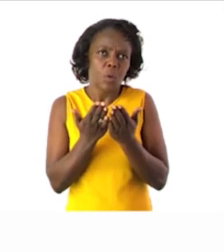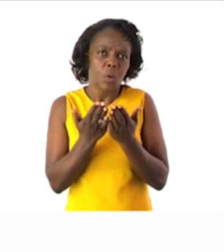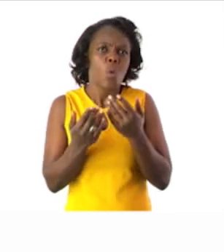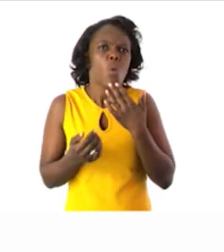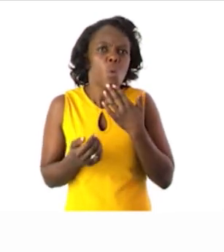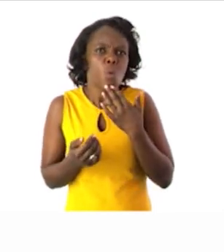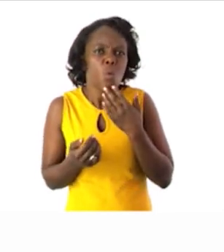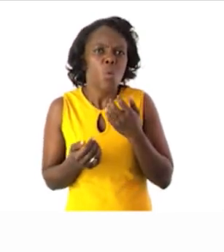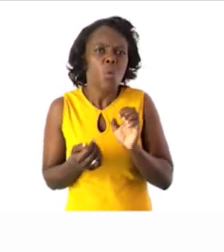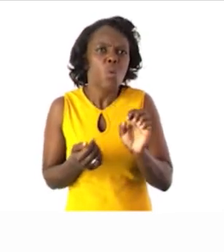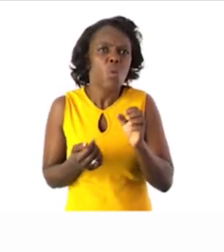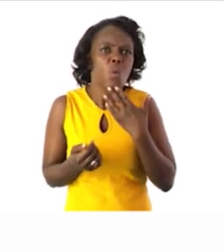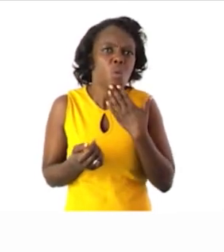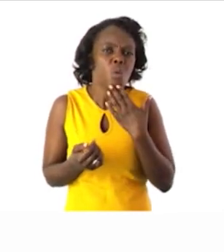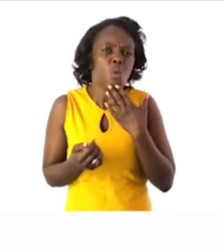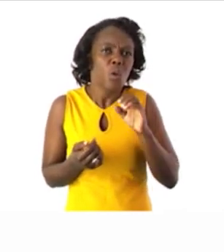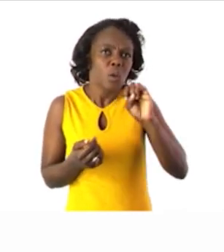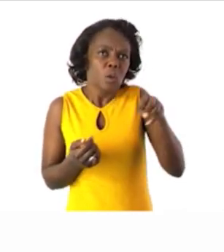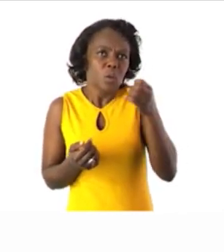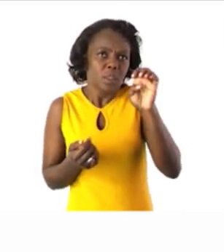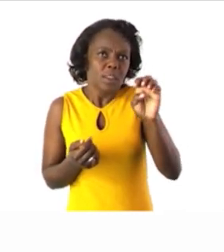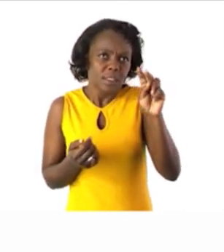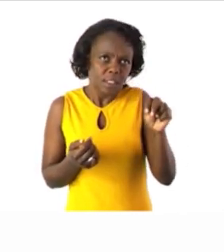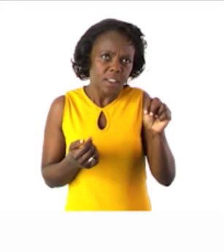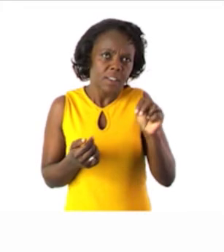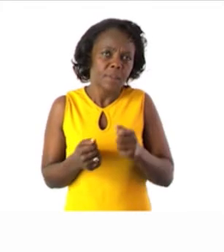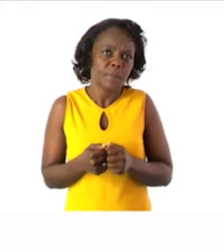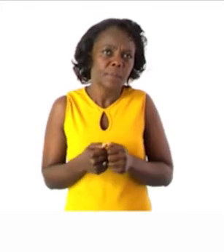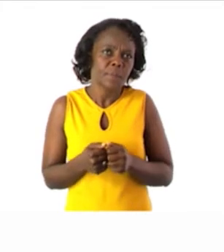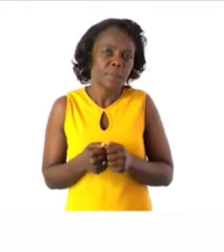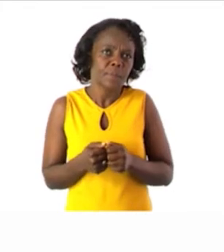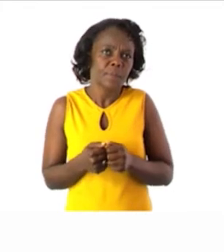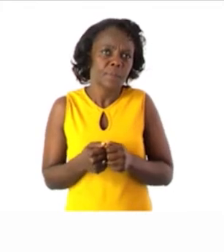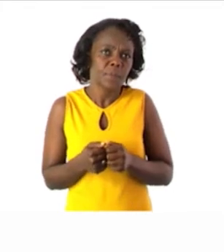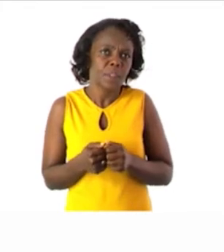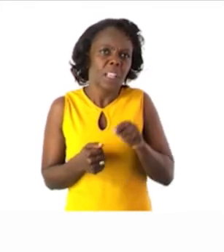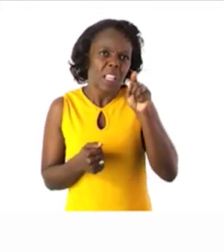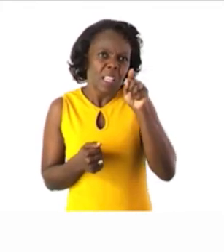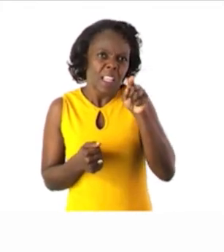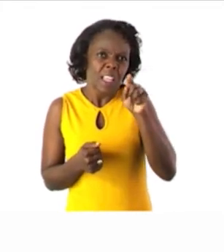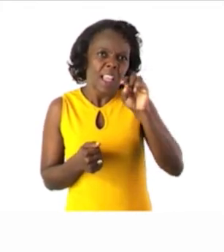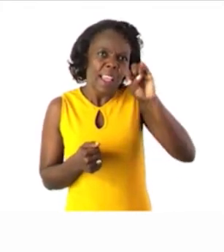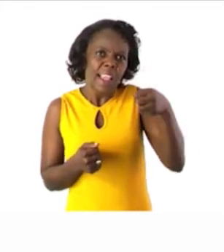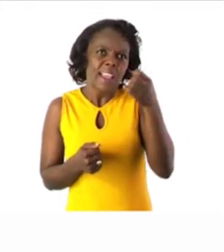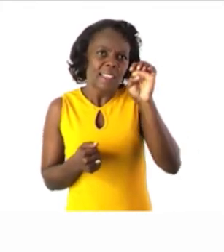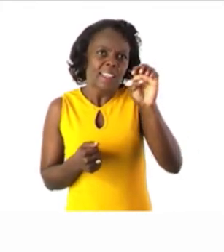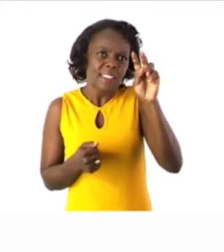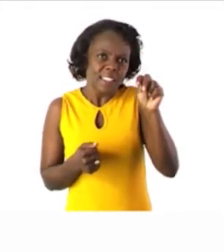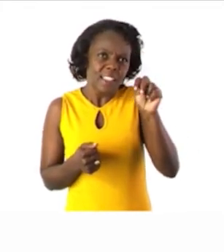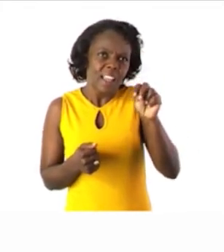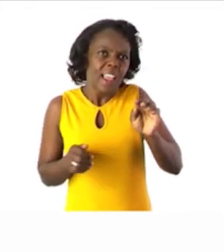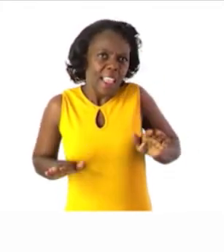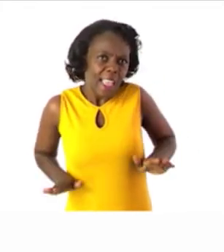book belongs to Jen. And the other thing that you have to know when we are dealing with possessive pronouns, you first have to know